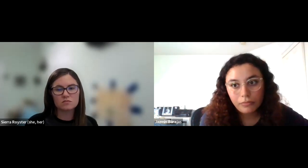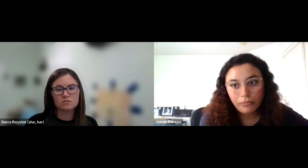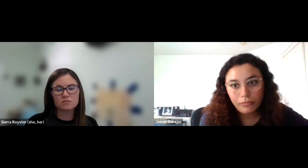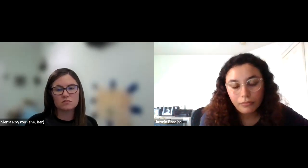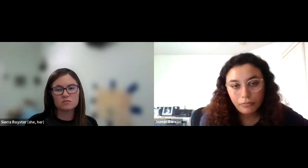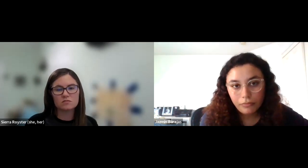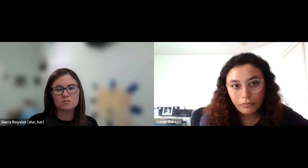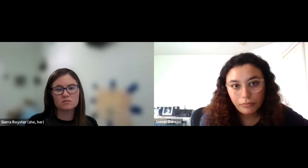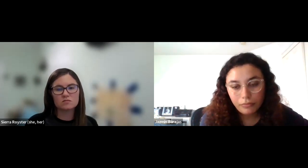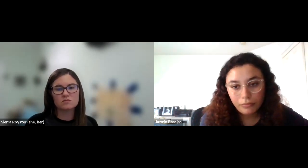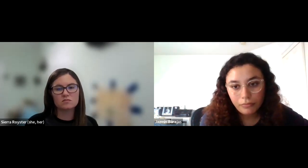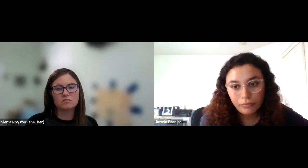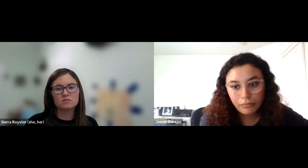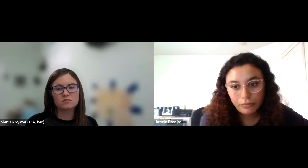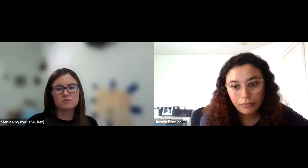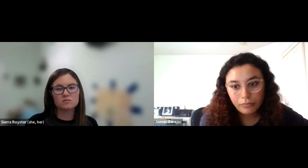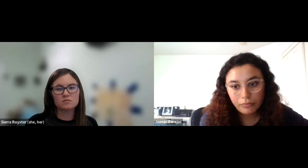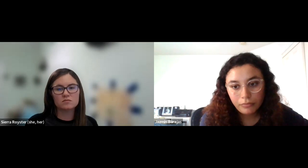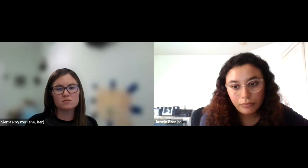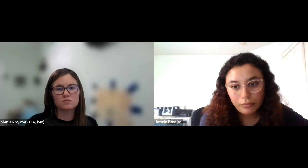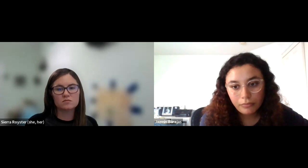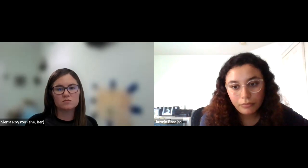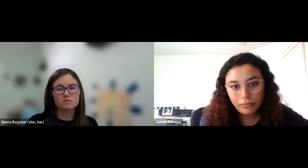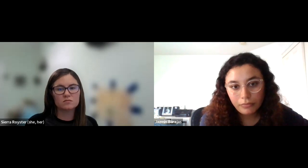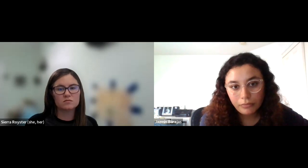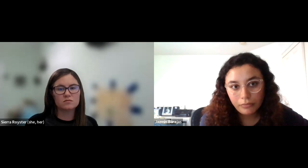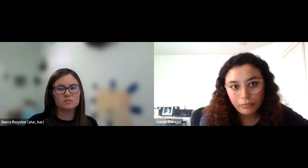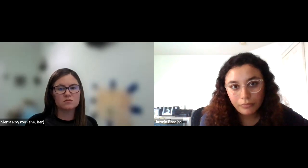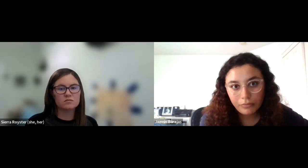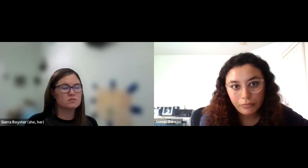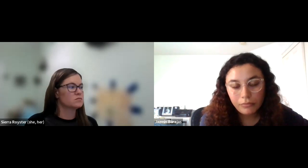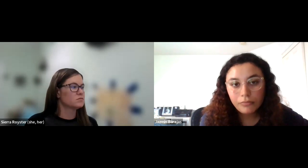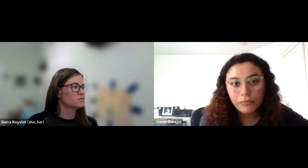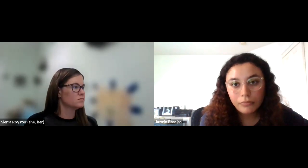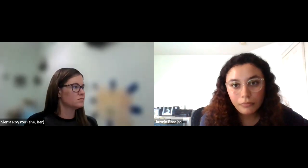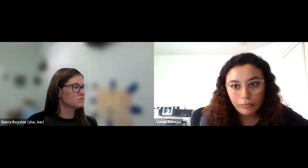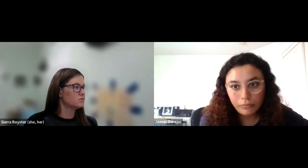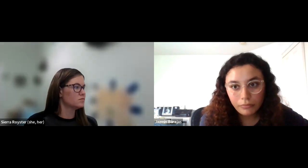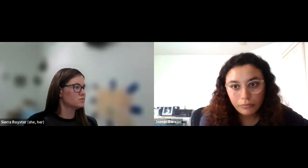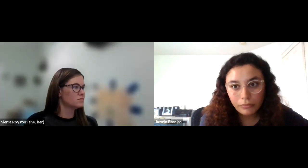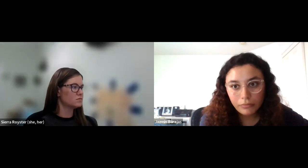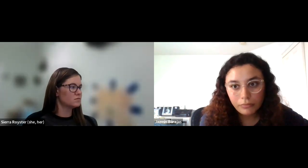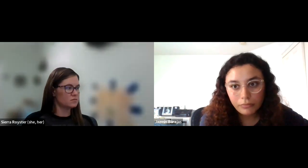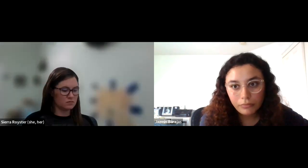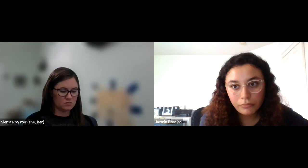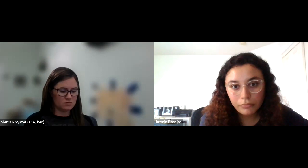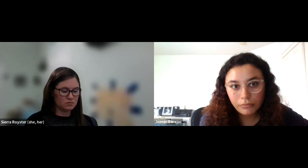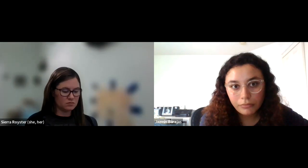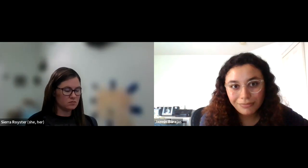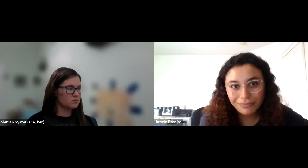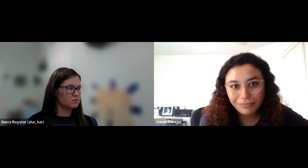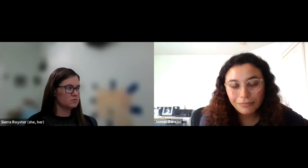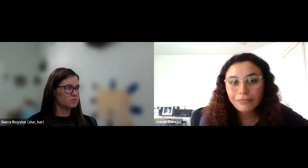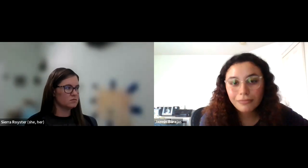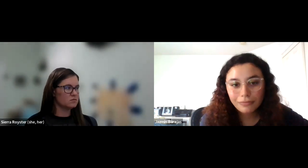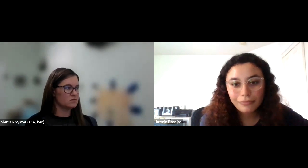de unirme a otra escuela especializada de Bellas Artes, pues decidí audicionar y por mi suerte me aceptaron.